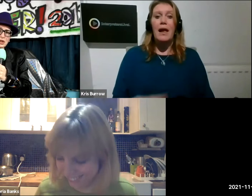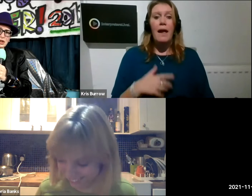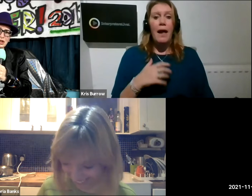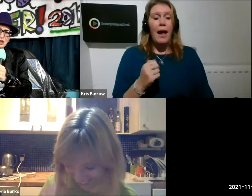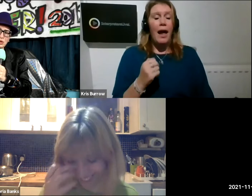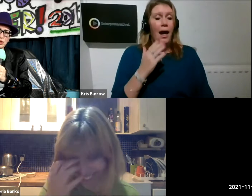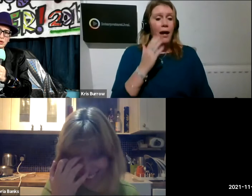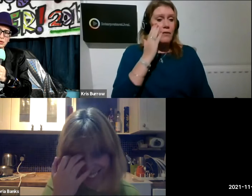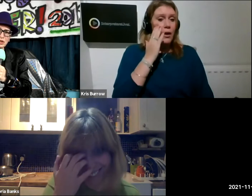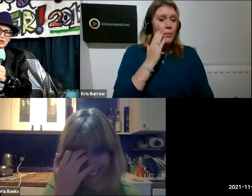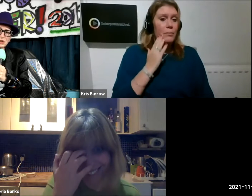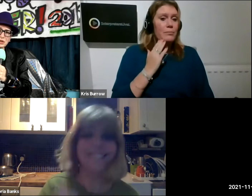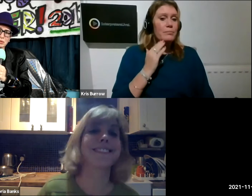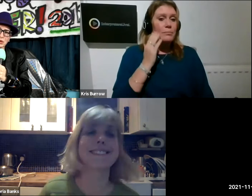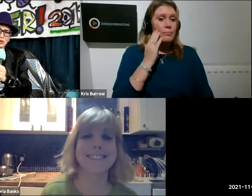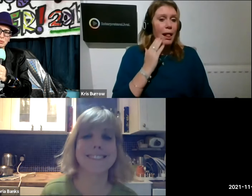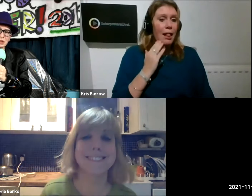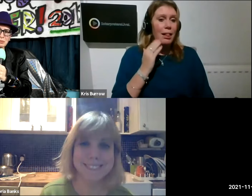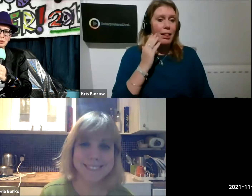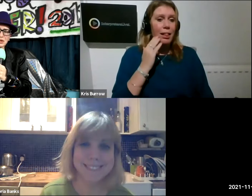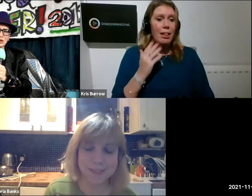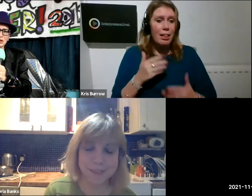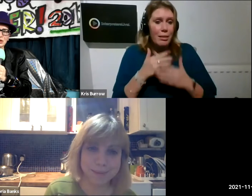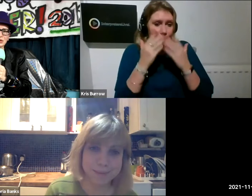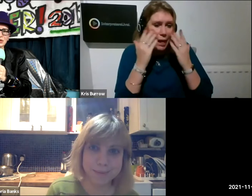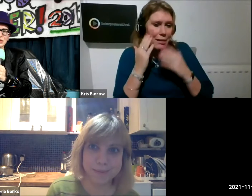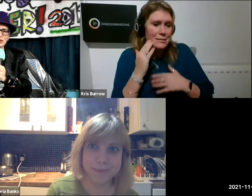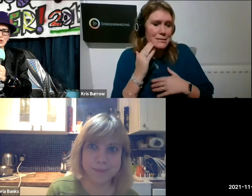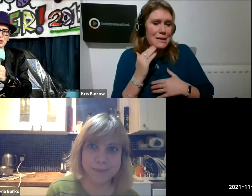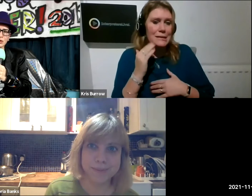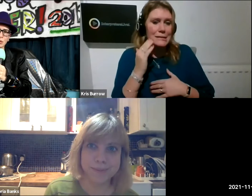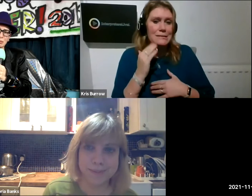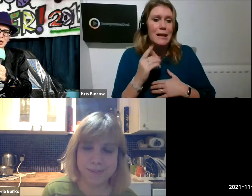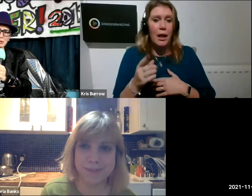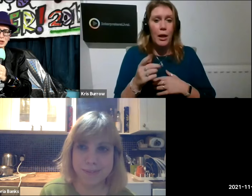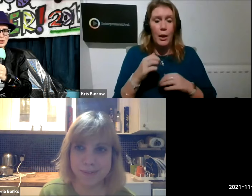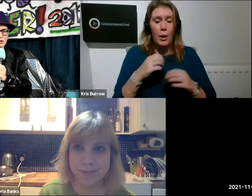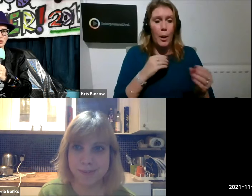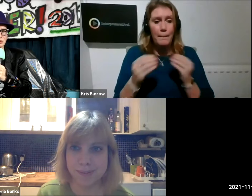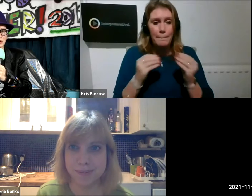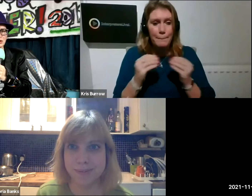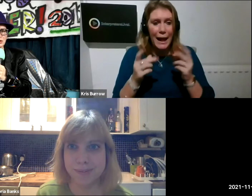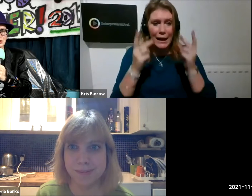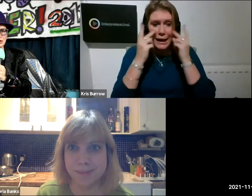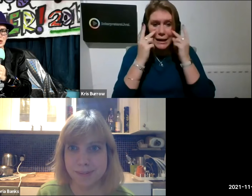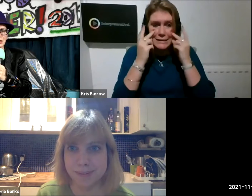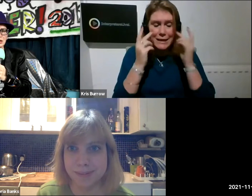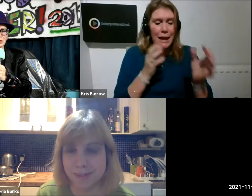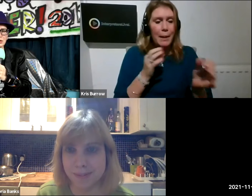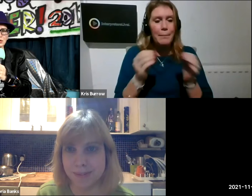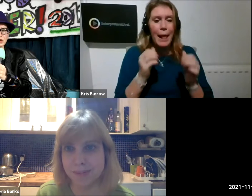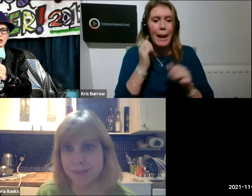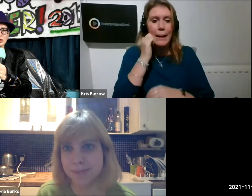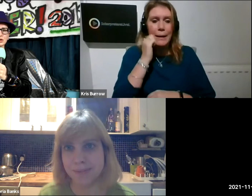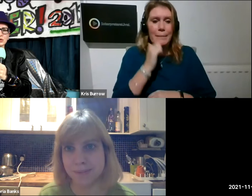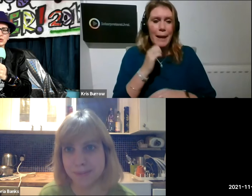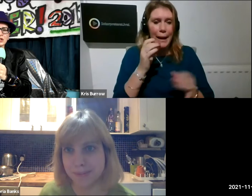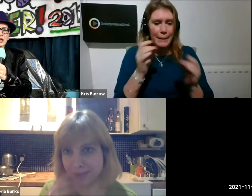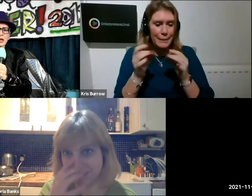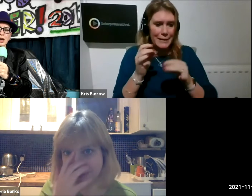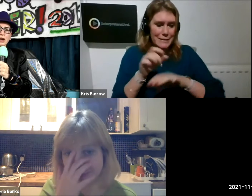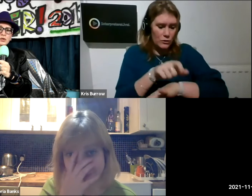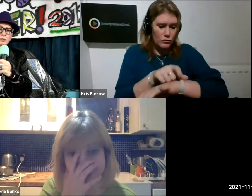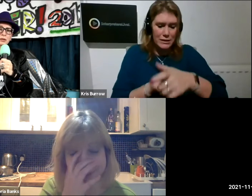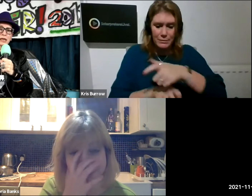olive skin with green eyes behind black plastic glasses. I've got black plastic wrist braces and silver-coloured